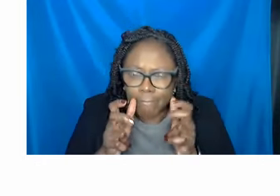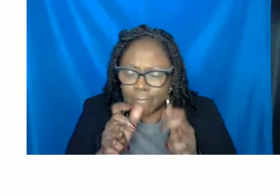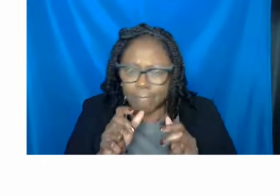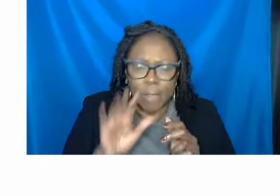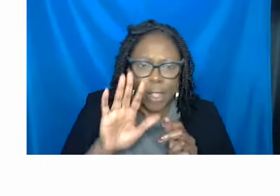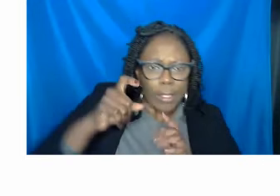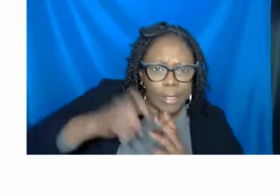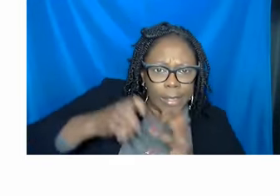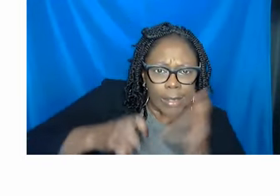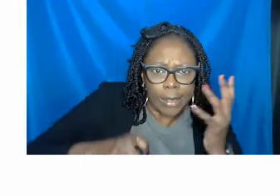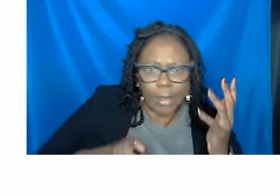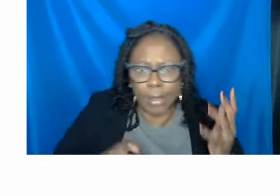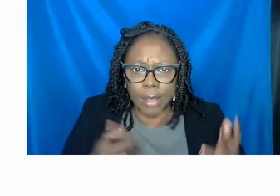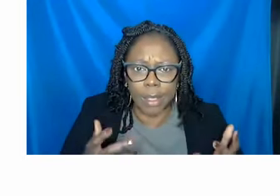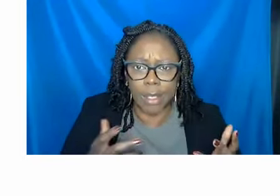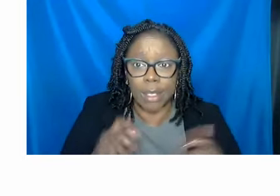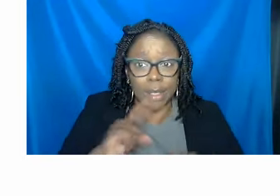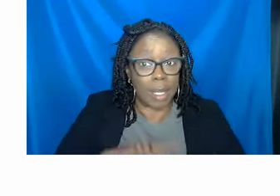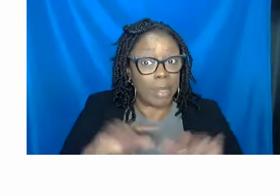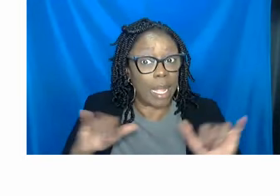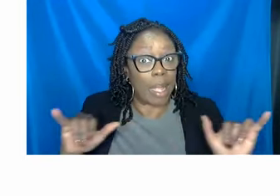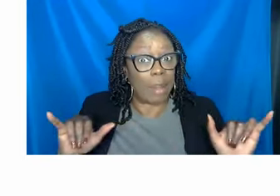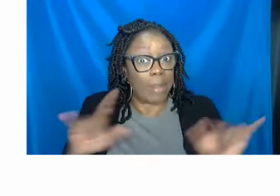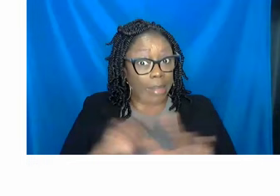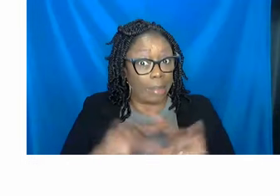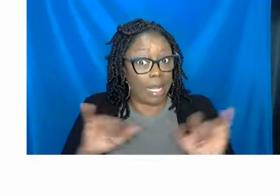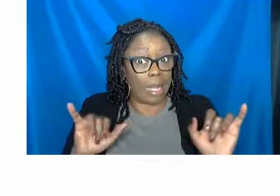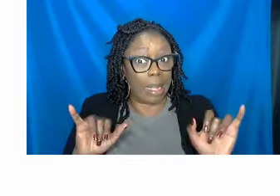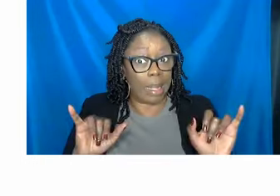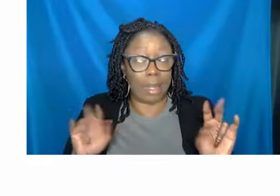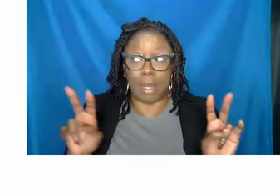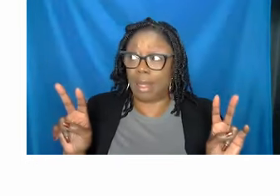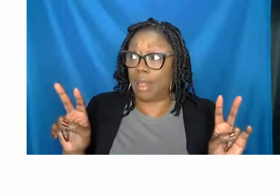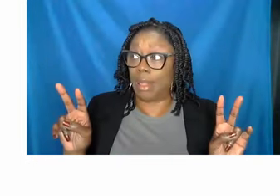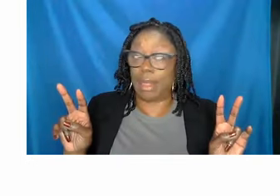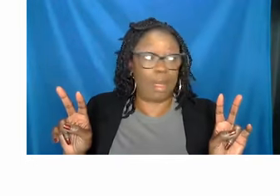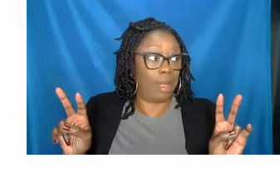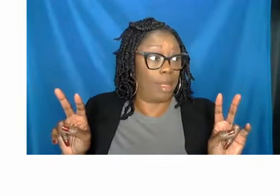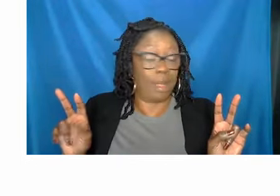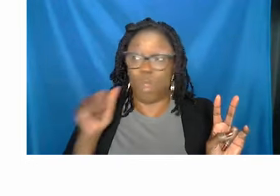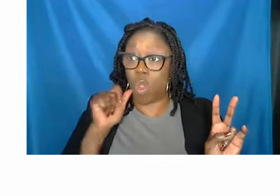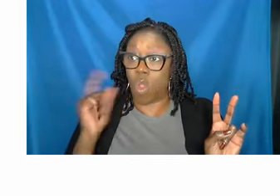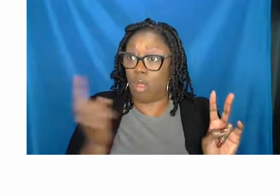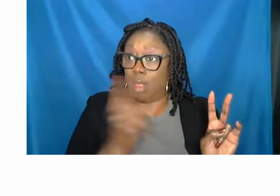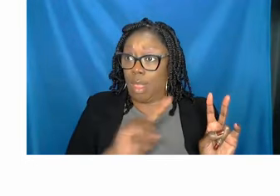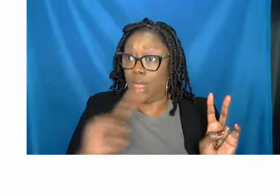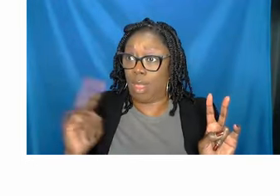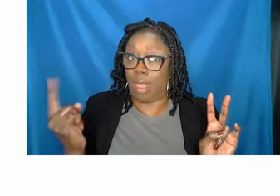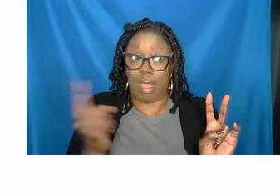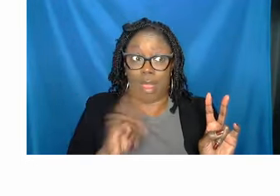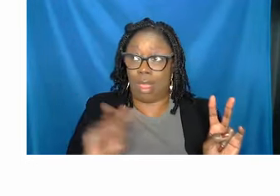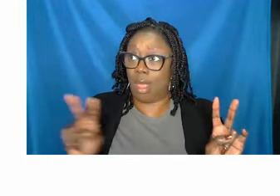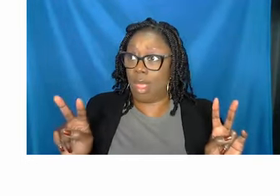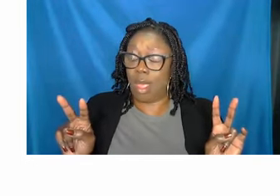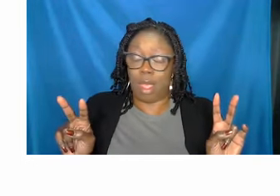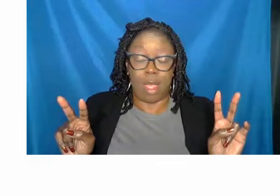his needs, right? At the same time, I'm seeing, you know, a couple of girls going in and out of the apartment, right? Trying